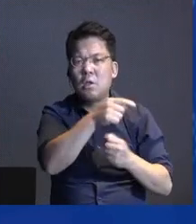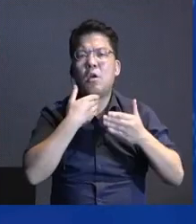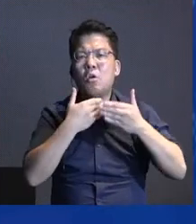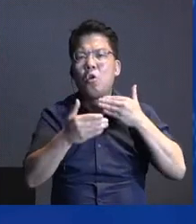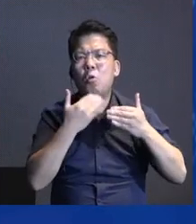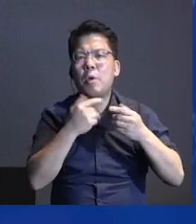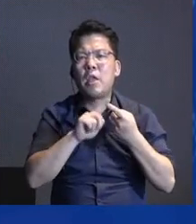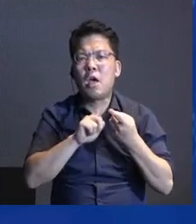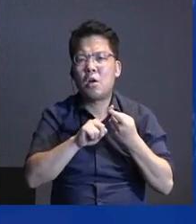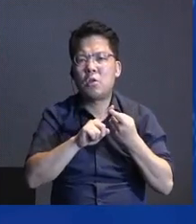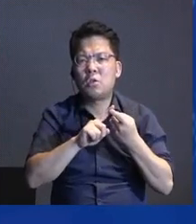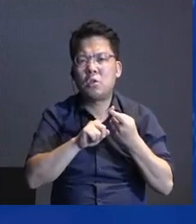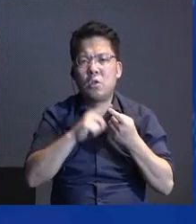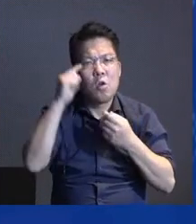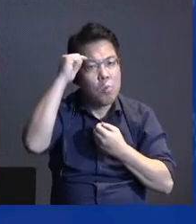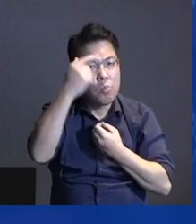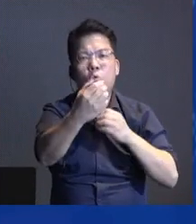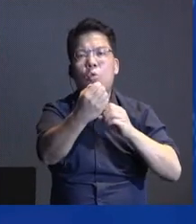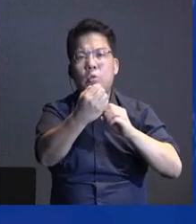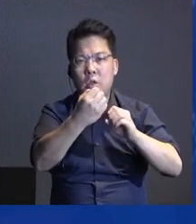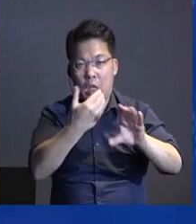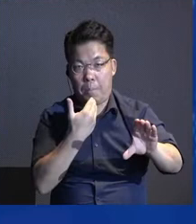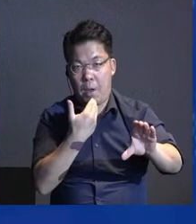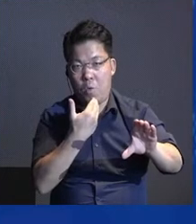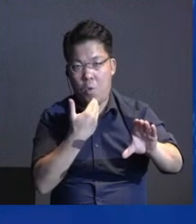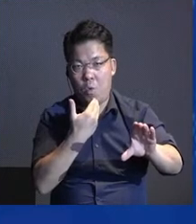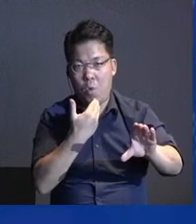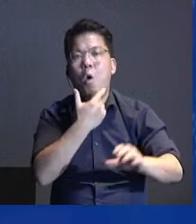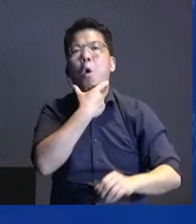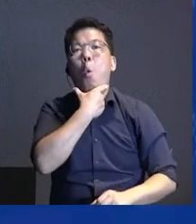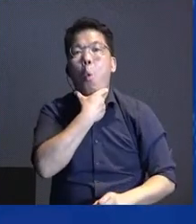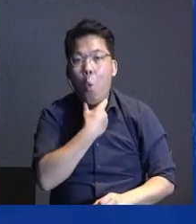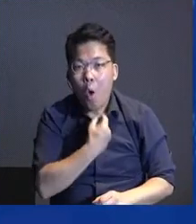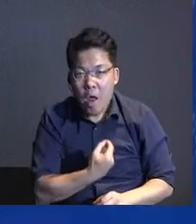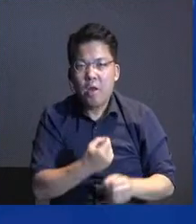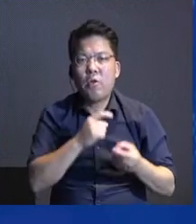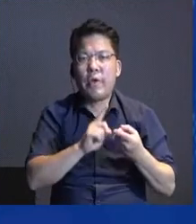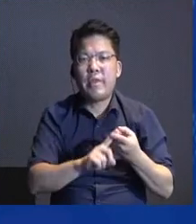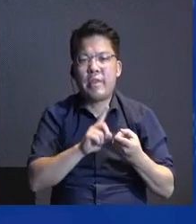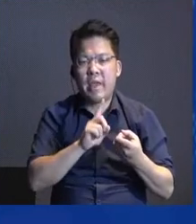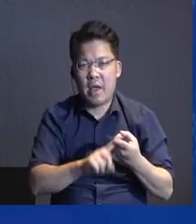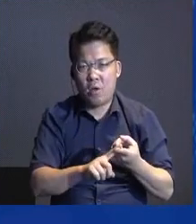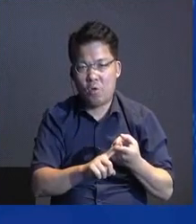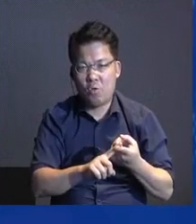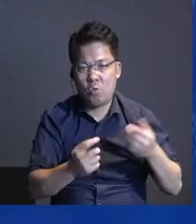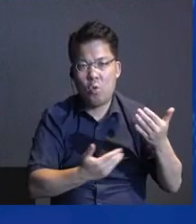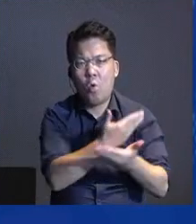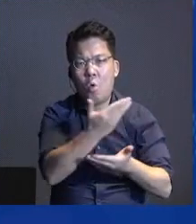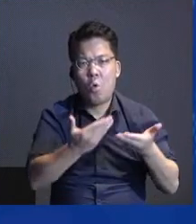them to feel comfortable and safe to move in this rather fast changing neighborhood.